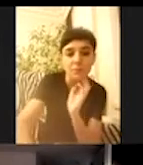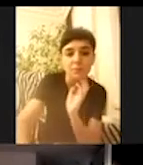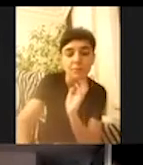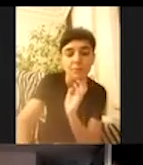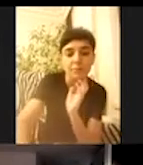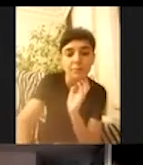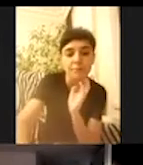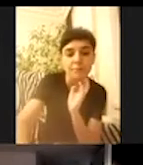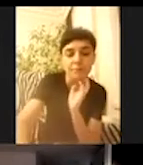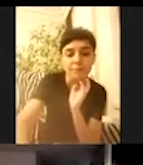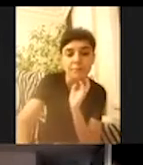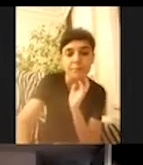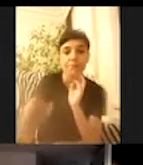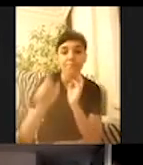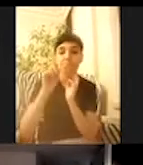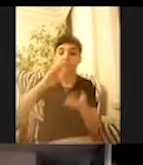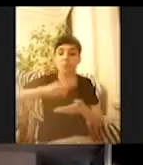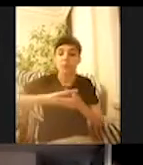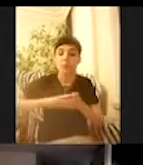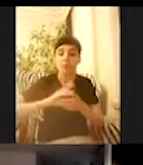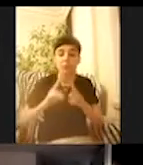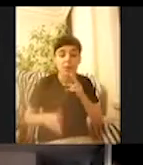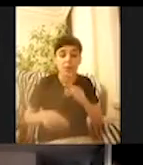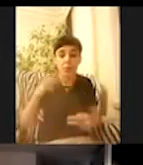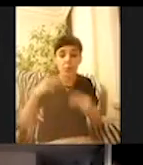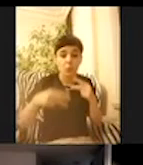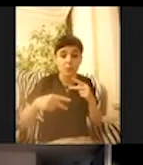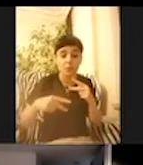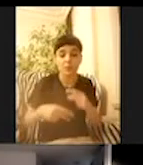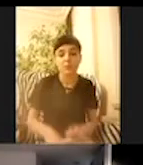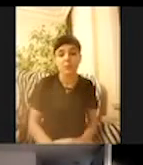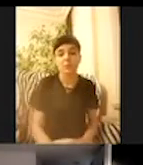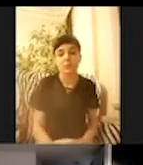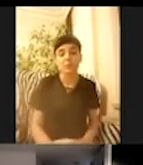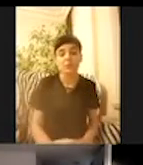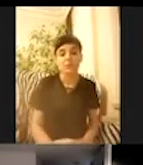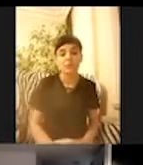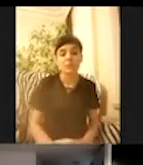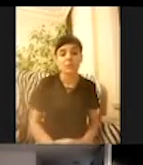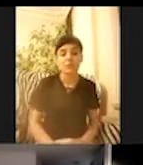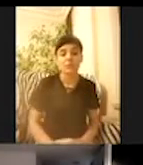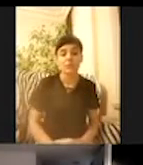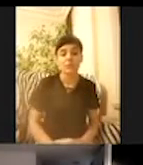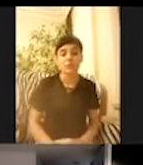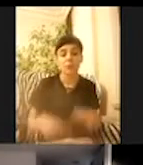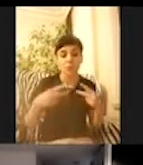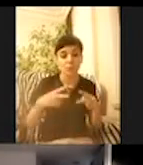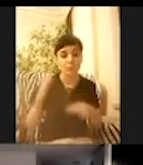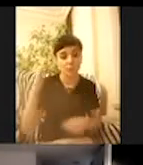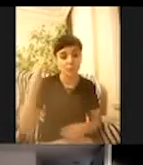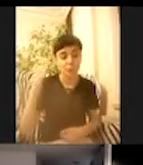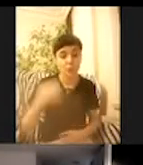here, from the same generation, third generation. And I'm standing in front of a restaurant and I'm like shouting